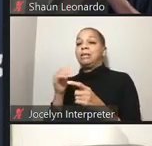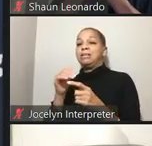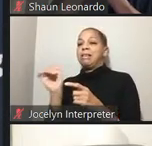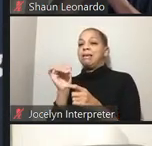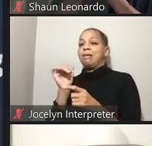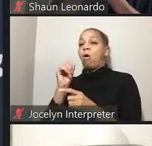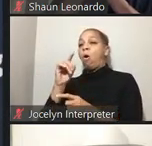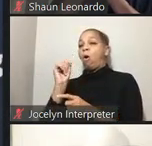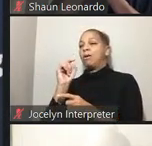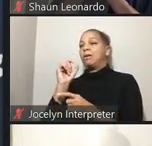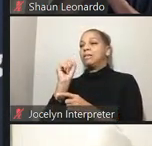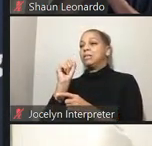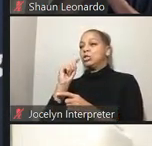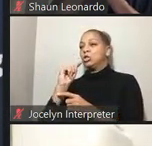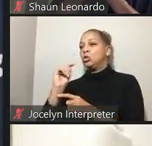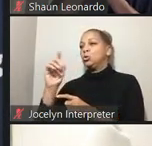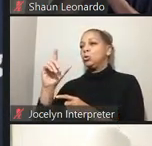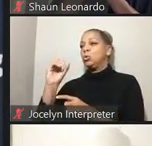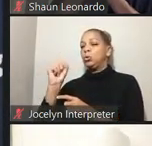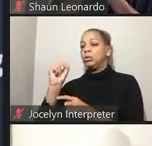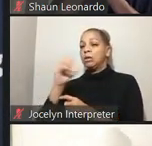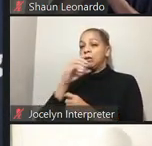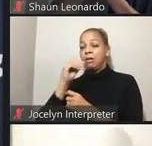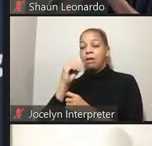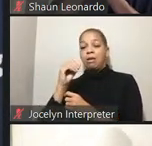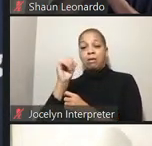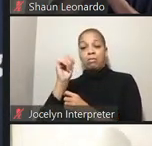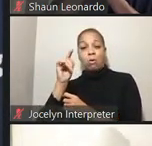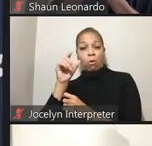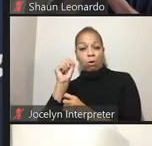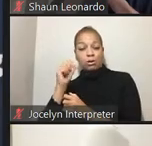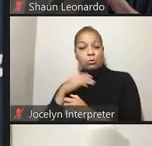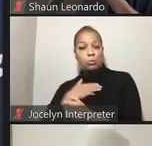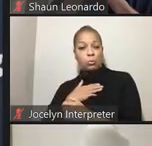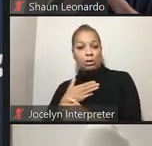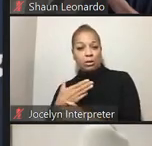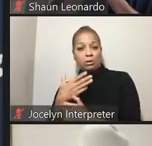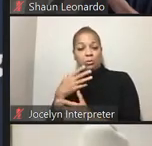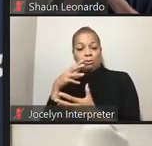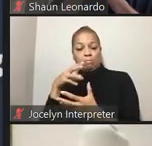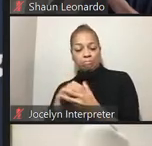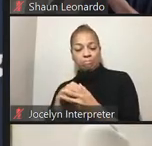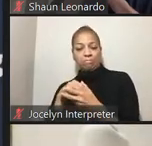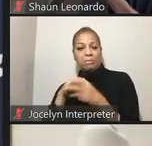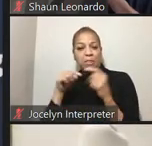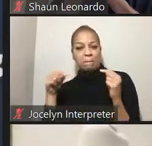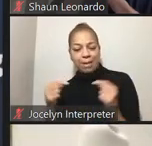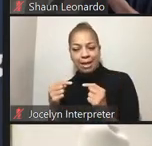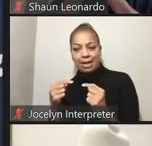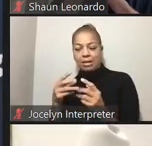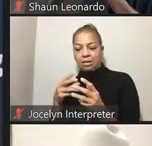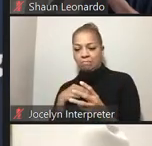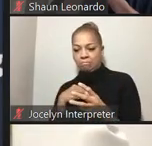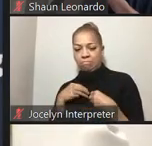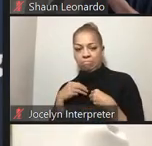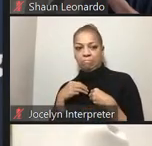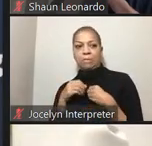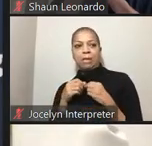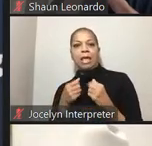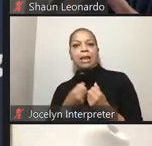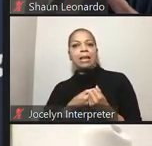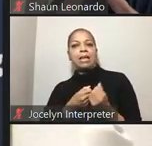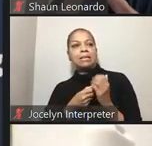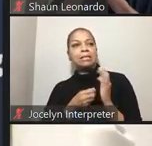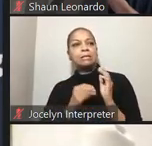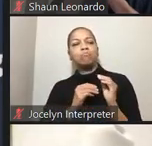and an artist's willingness to embody the collective's pain to properly represent the cultural trauma of the